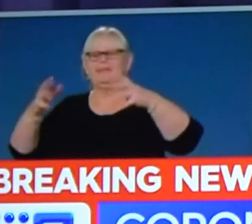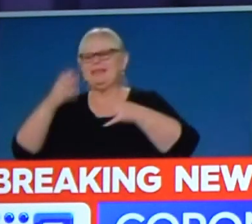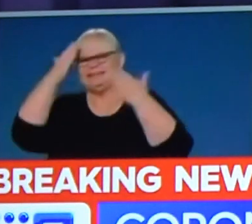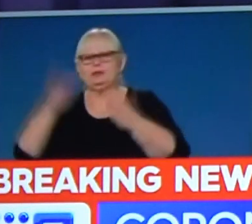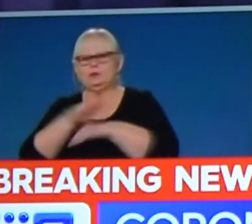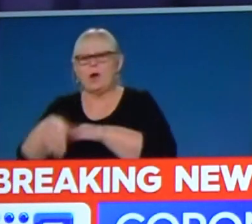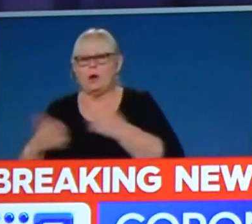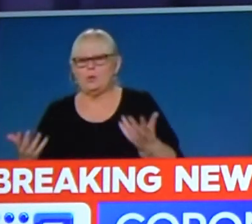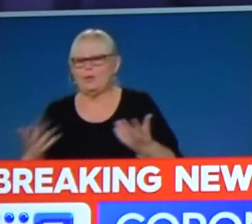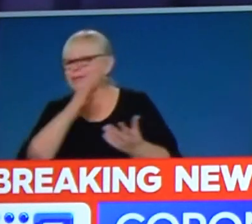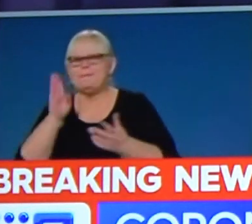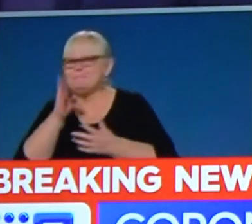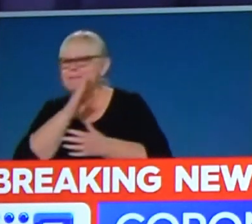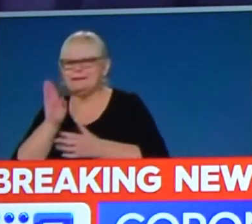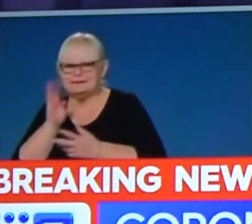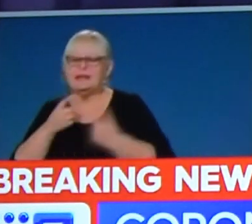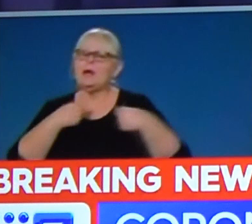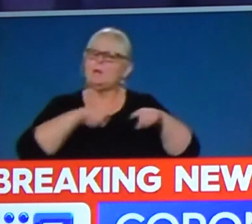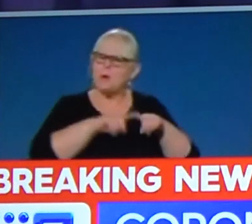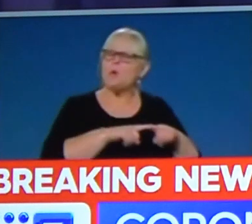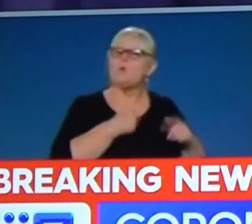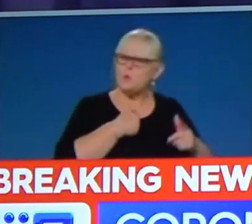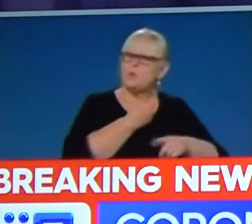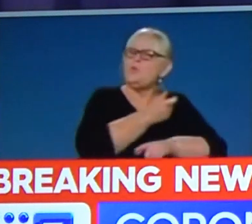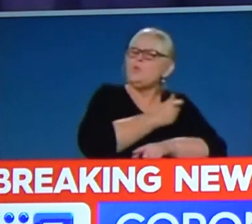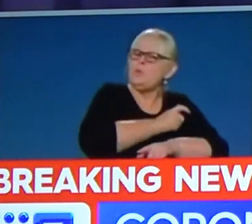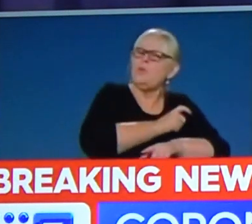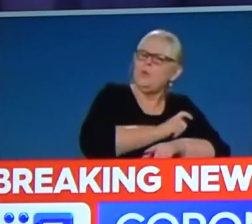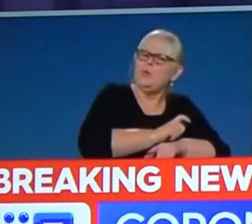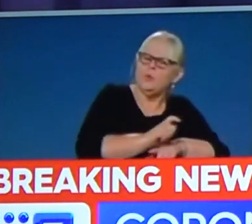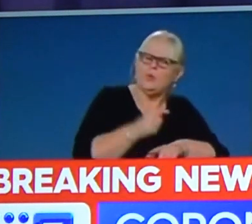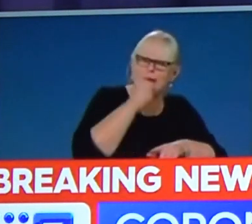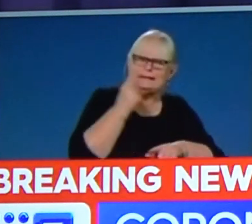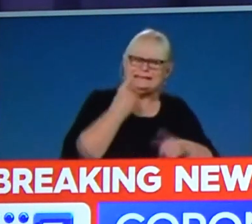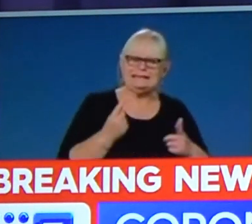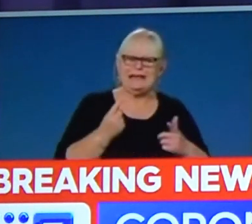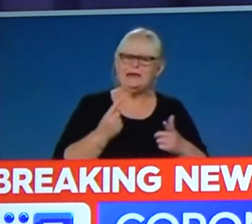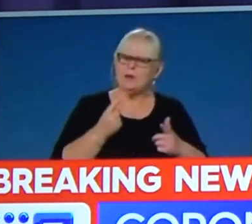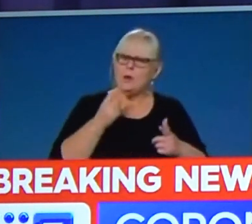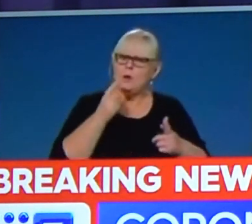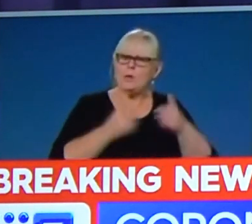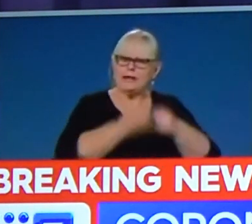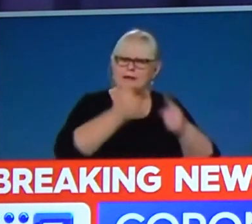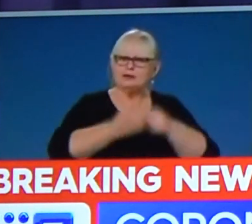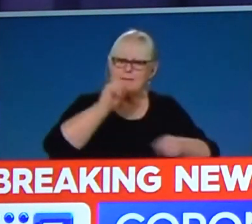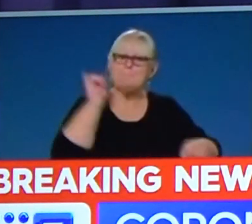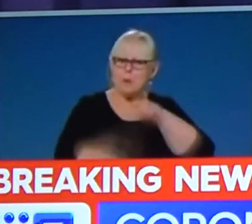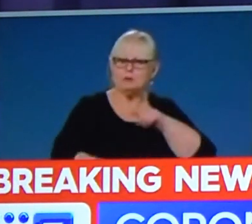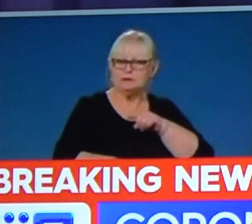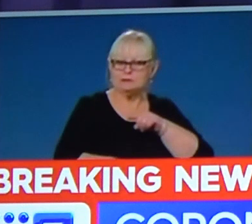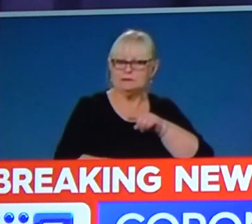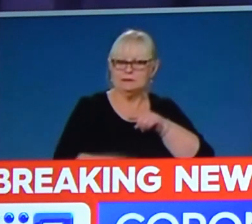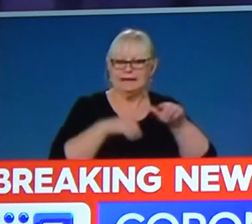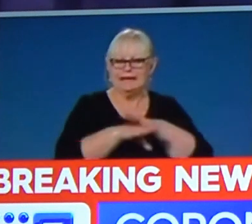undetected. We feel reasonably confident that we are detecting a significant majority of the cases in